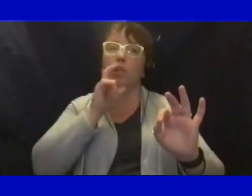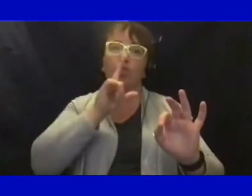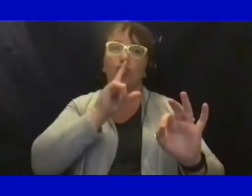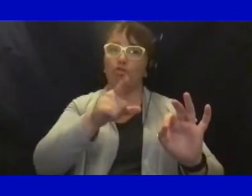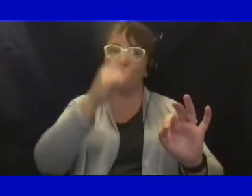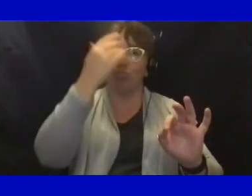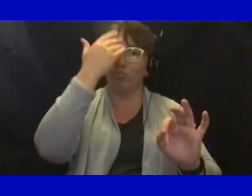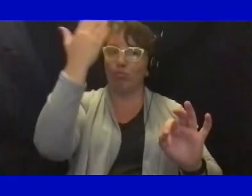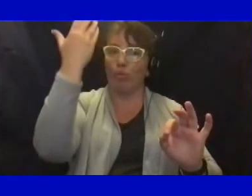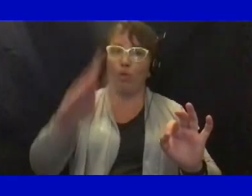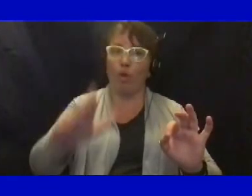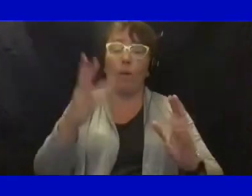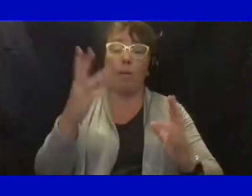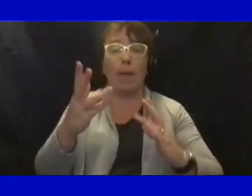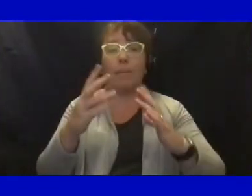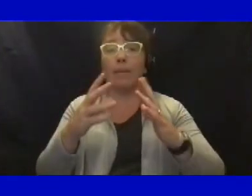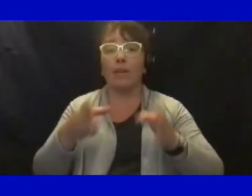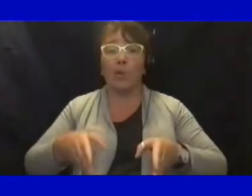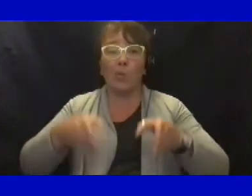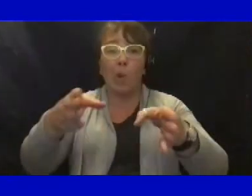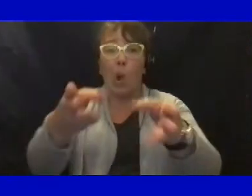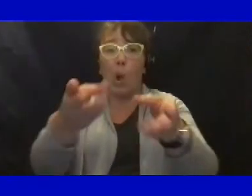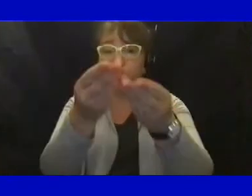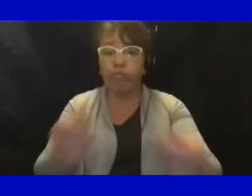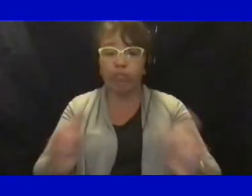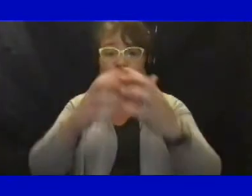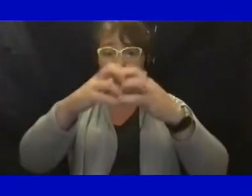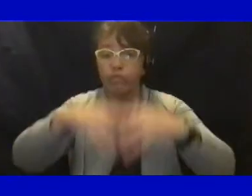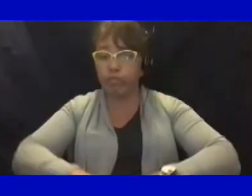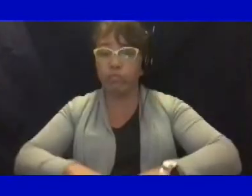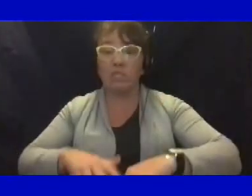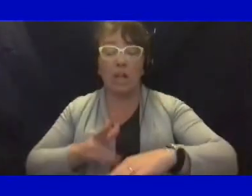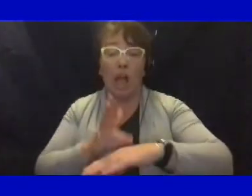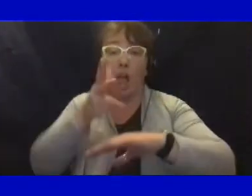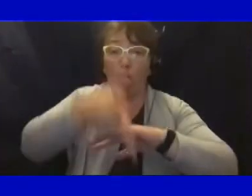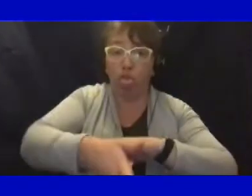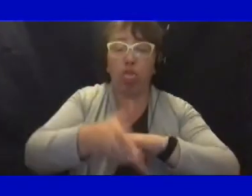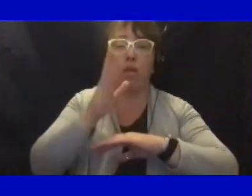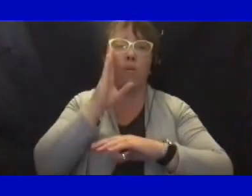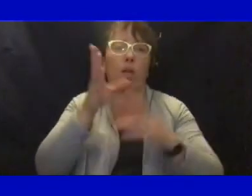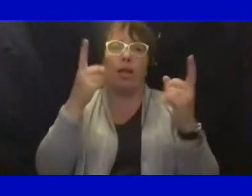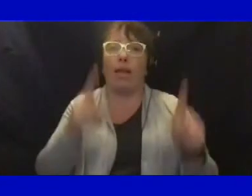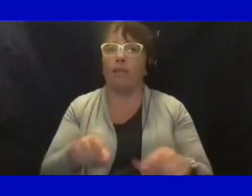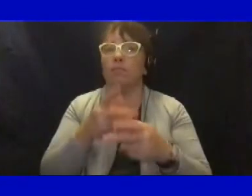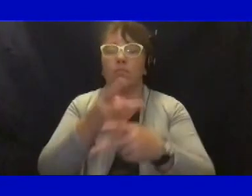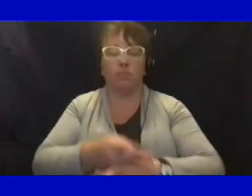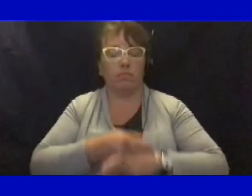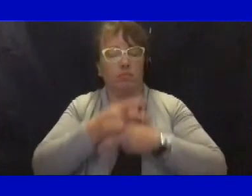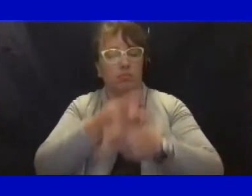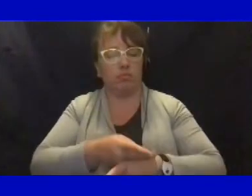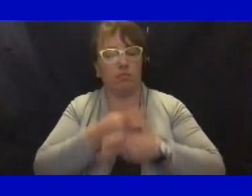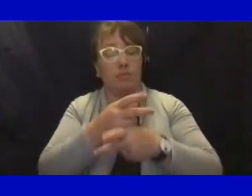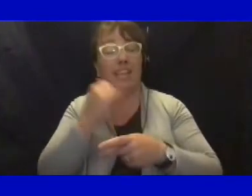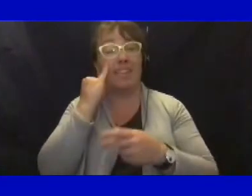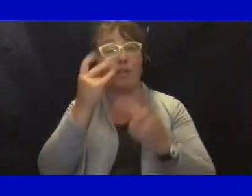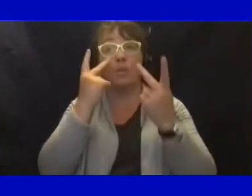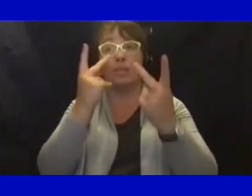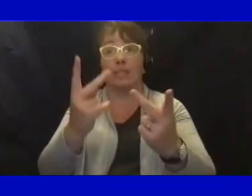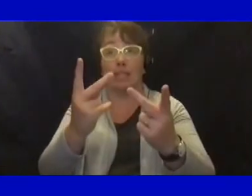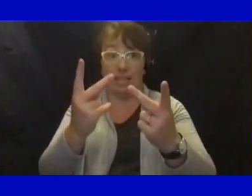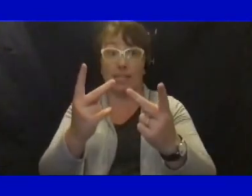be damaged, could be gone. So please, if you see a road closure, turn around and don't drown.